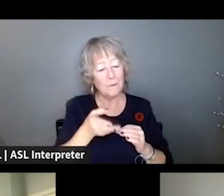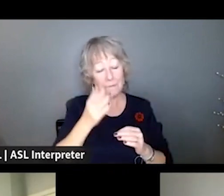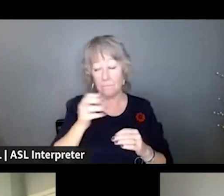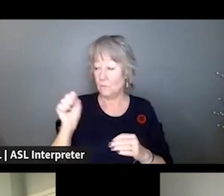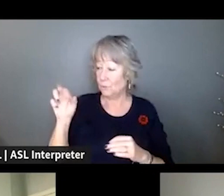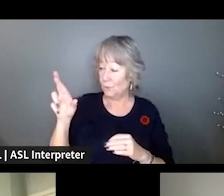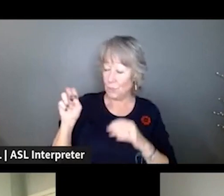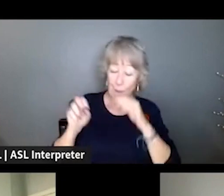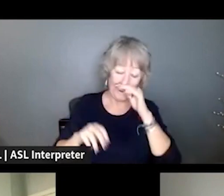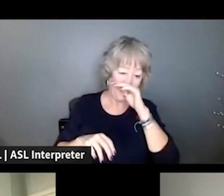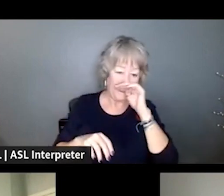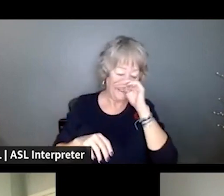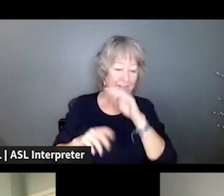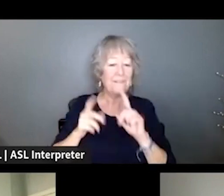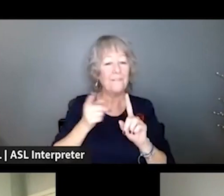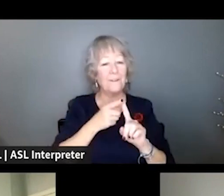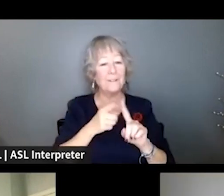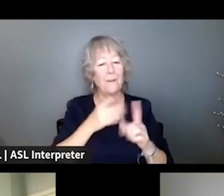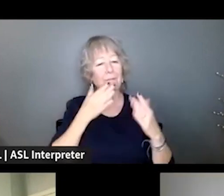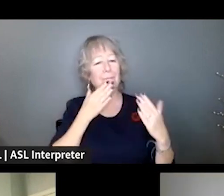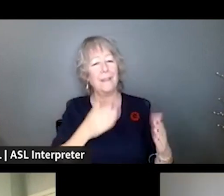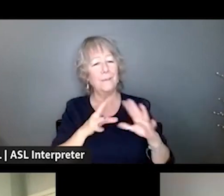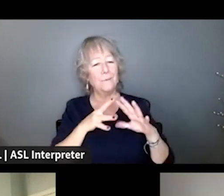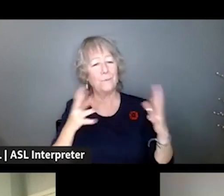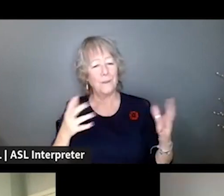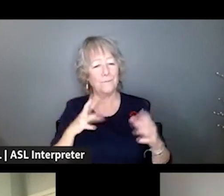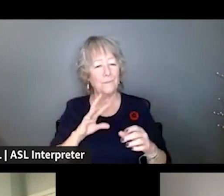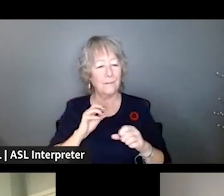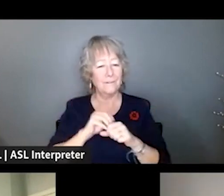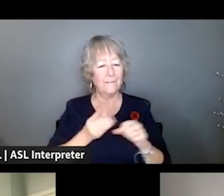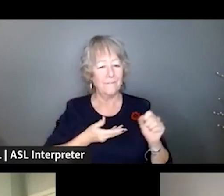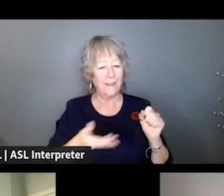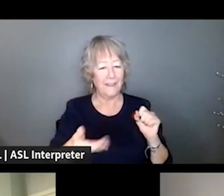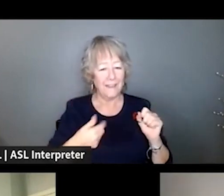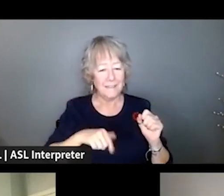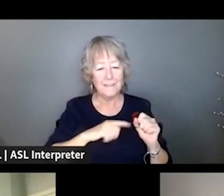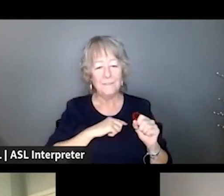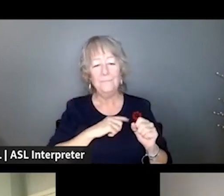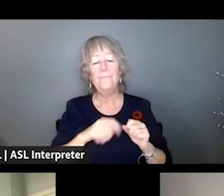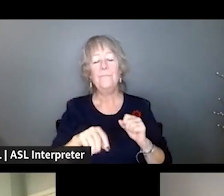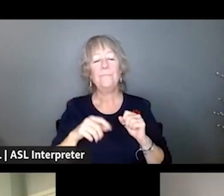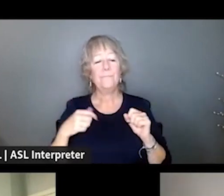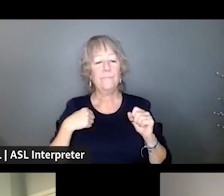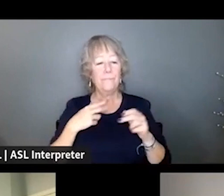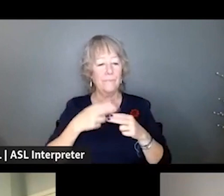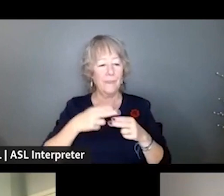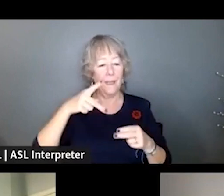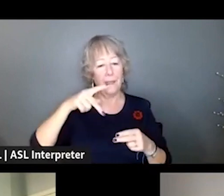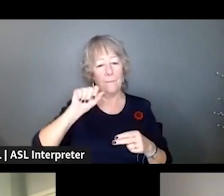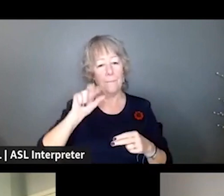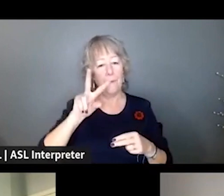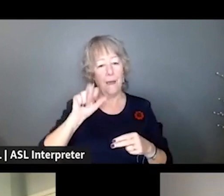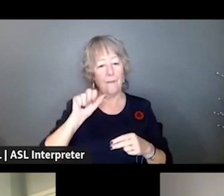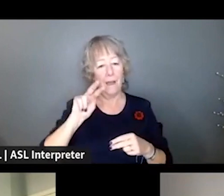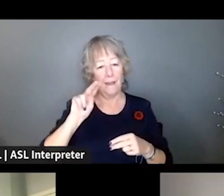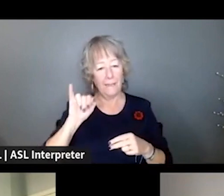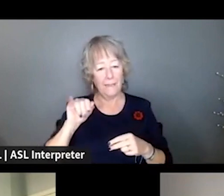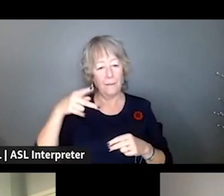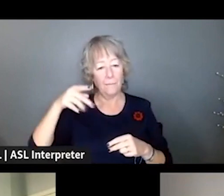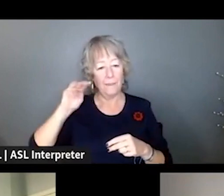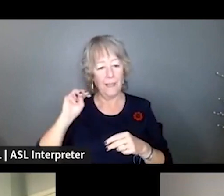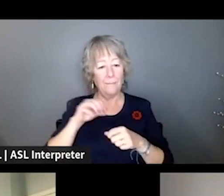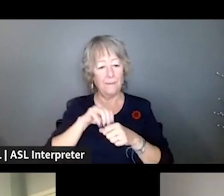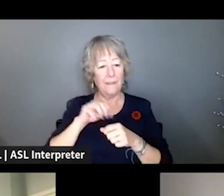Sure. And first of all, thank you. Thank you so much for having us on the show. And I'm Pavni. I'm PM in the